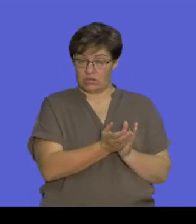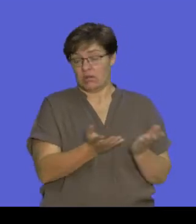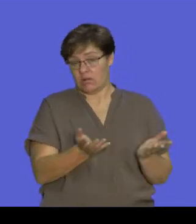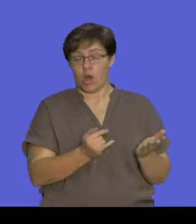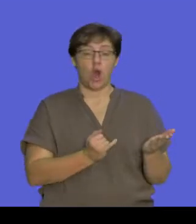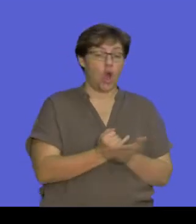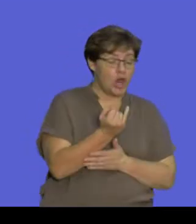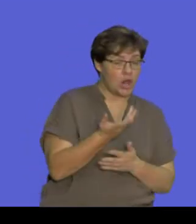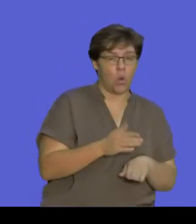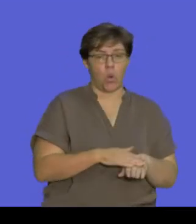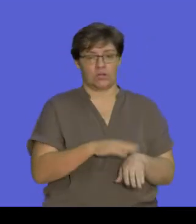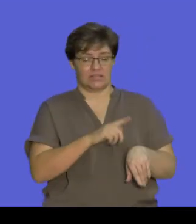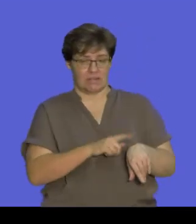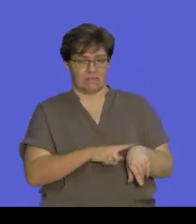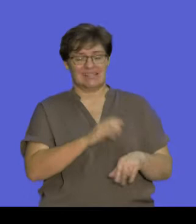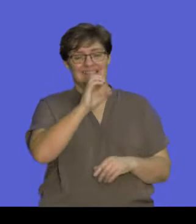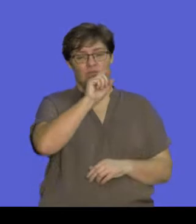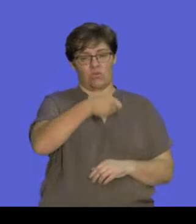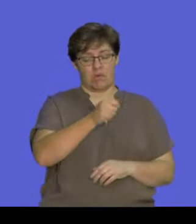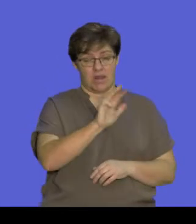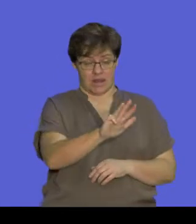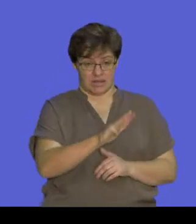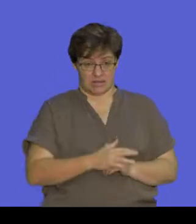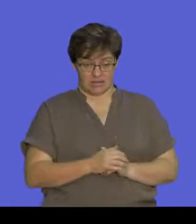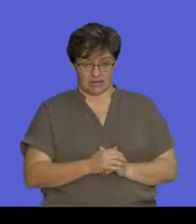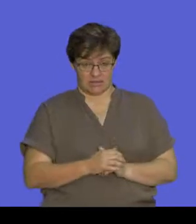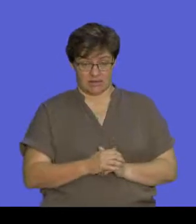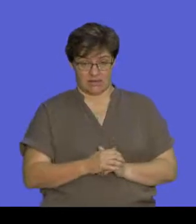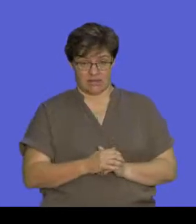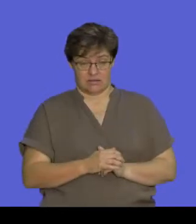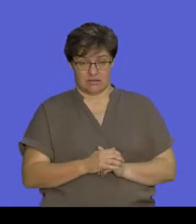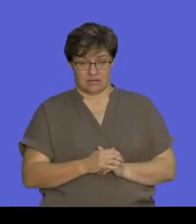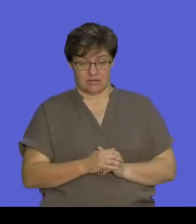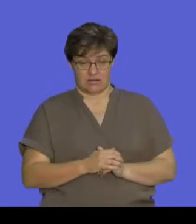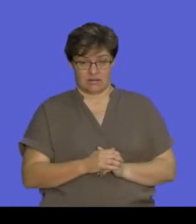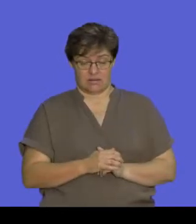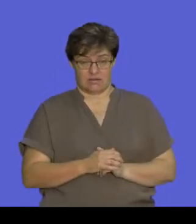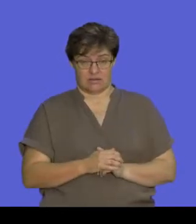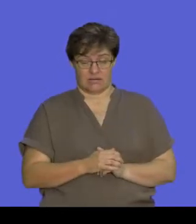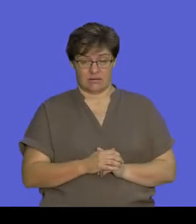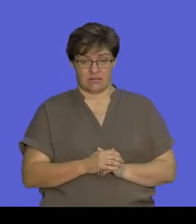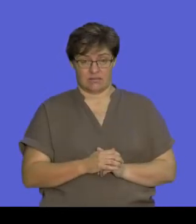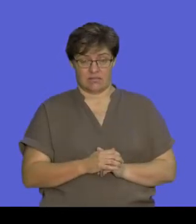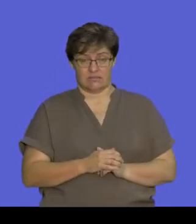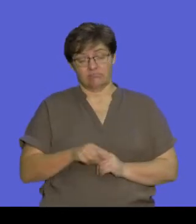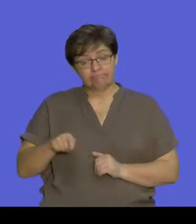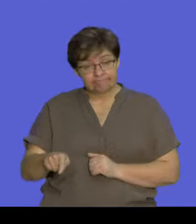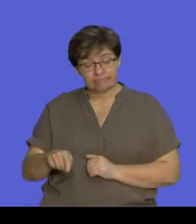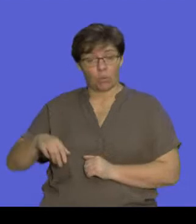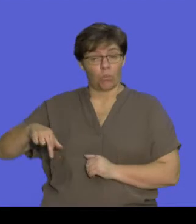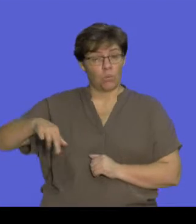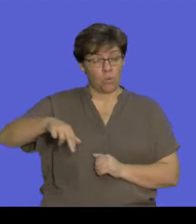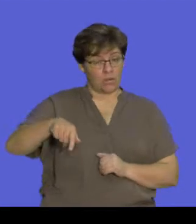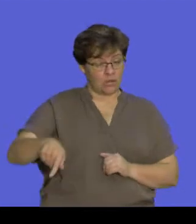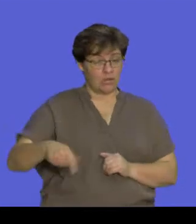on time, is 0.9. Remember, that goes with when he cycles. If he walks,